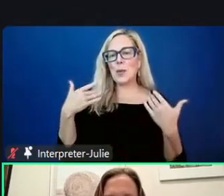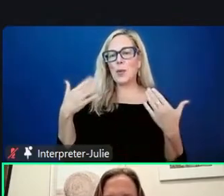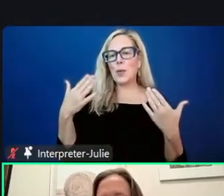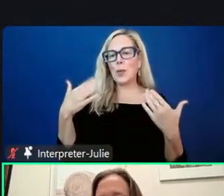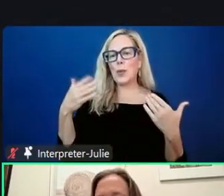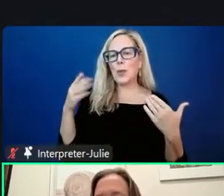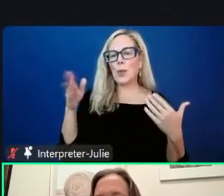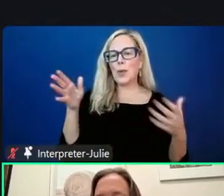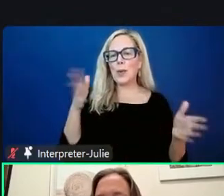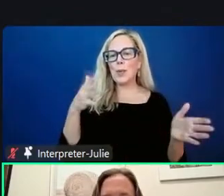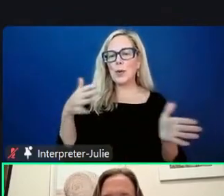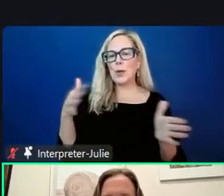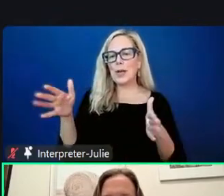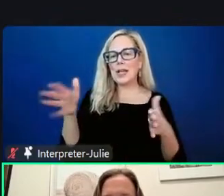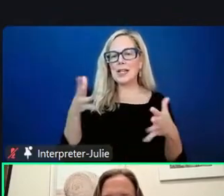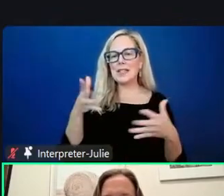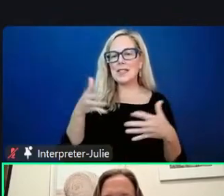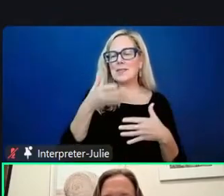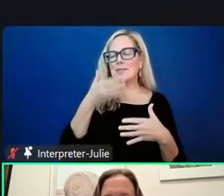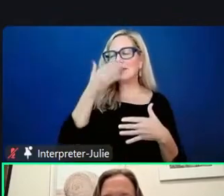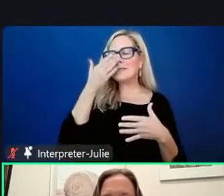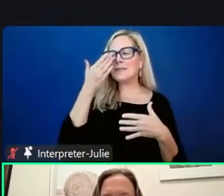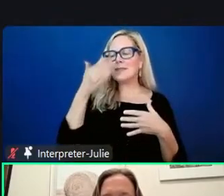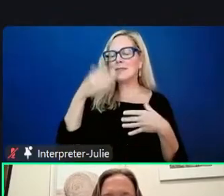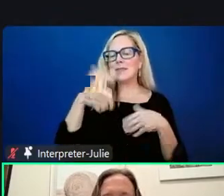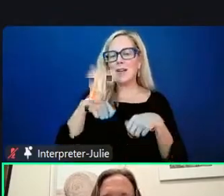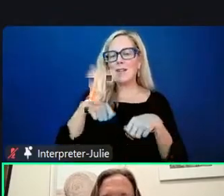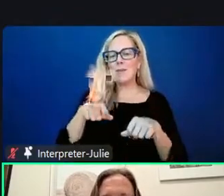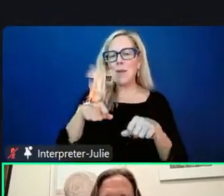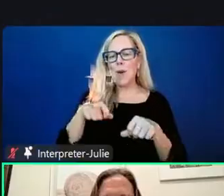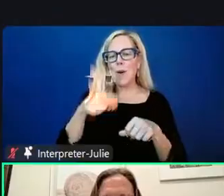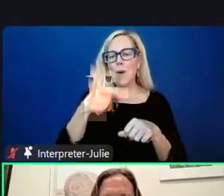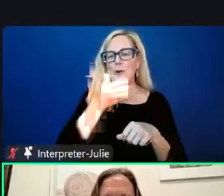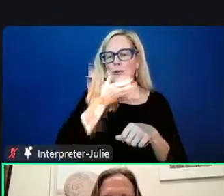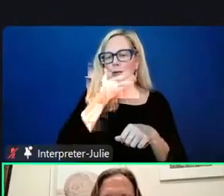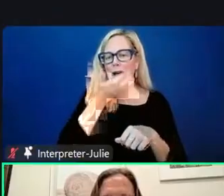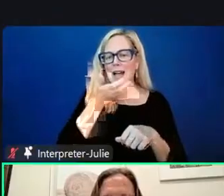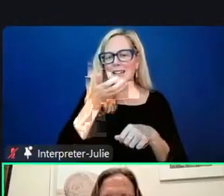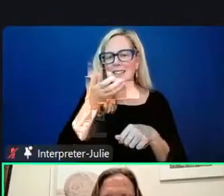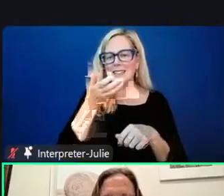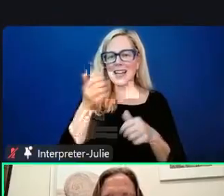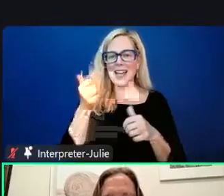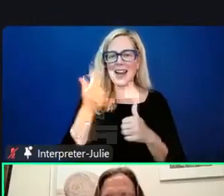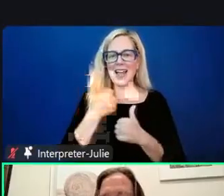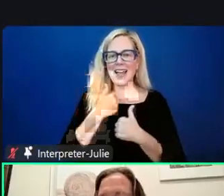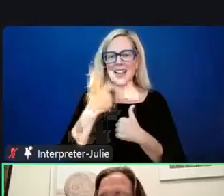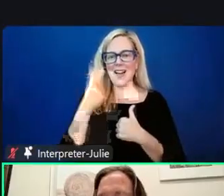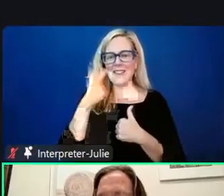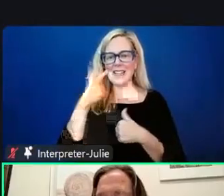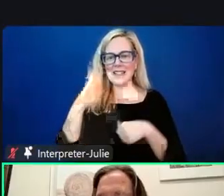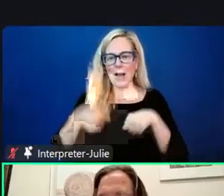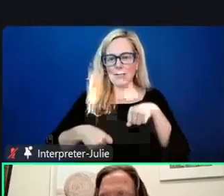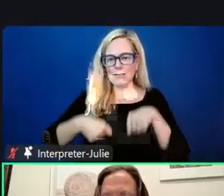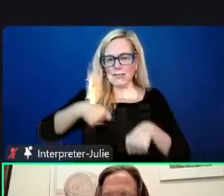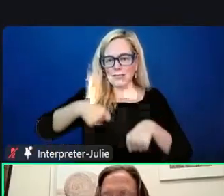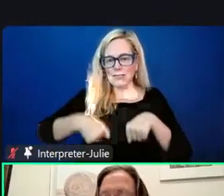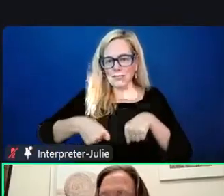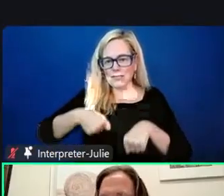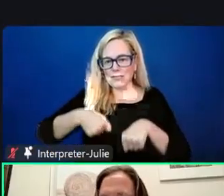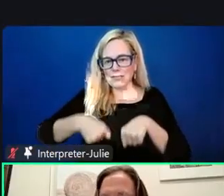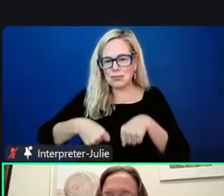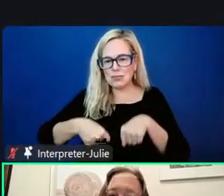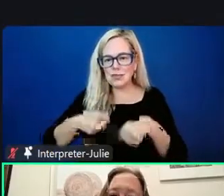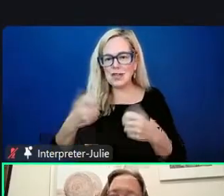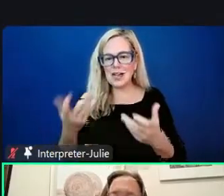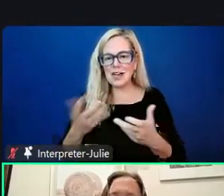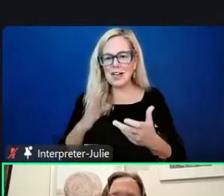smell of freshly mowed grass, and I love the sound of hoofbeats. I am here today to talk about